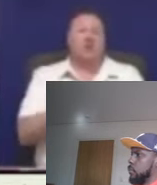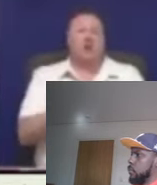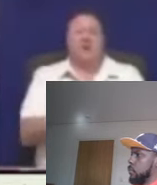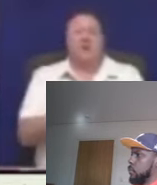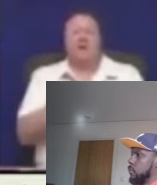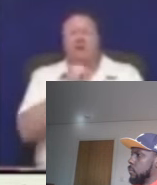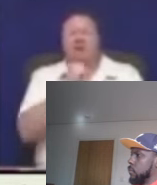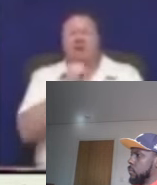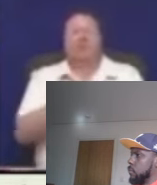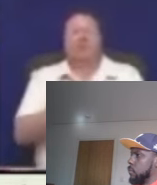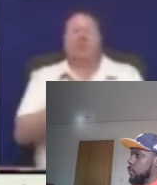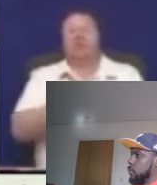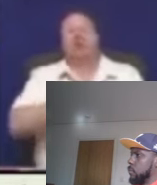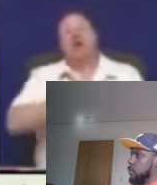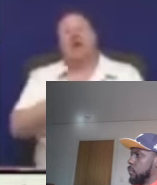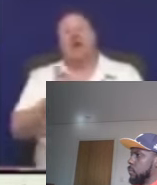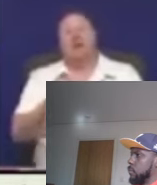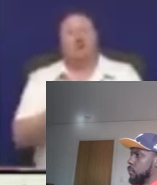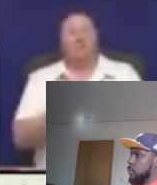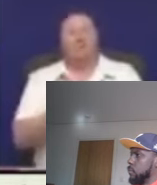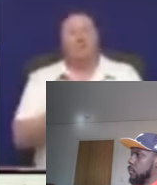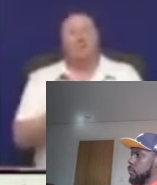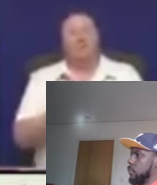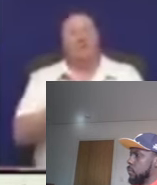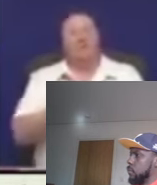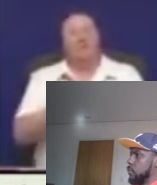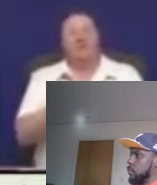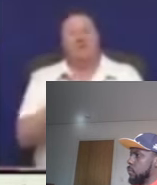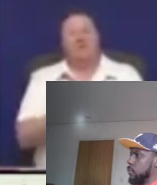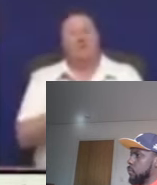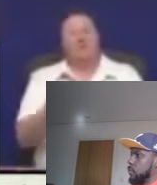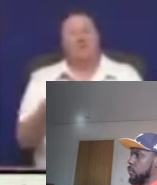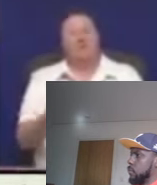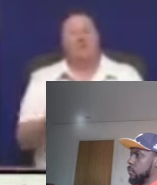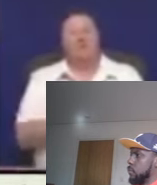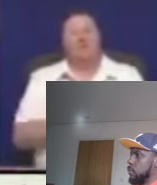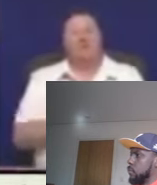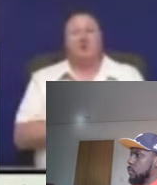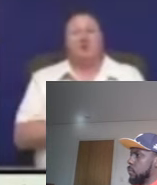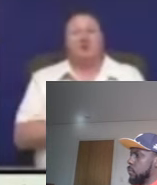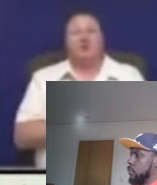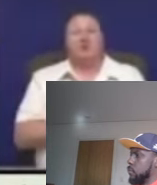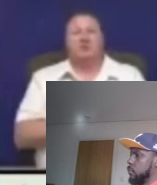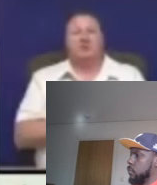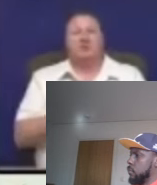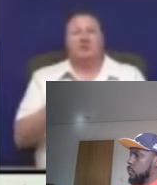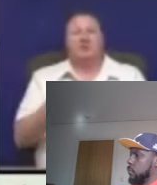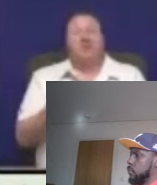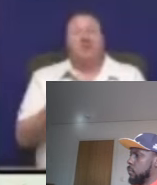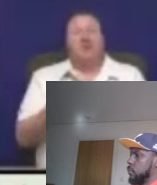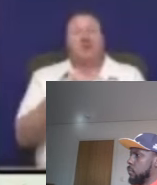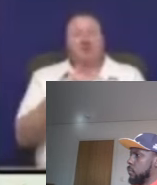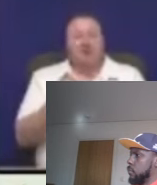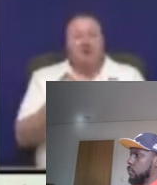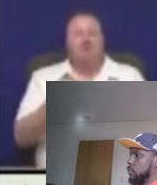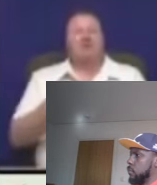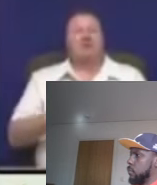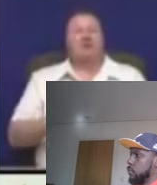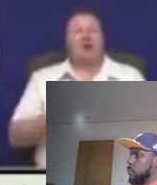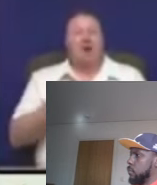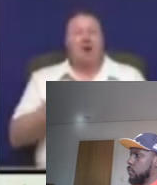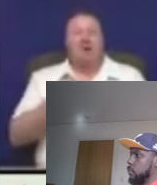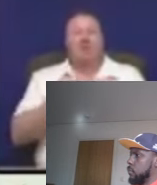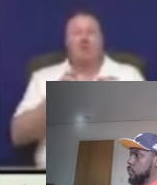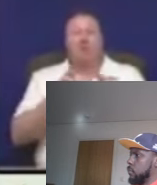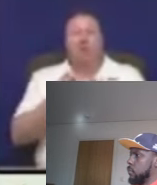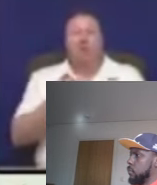until little can be done to remedy the situation. Regular interim financial statements and live audits will provide a real-time